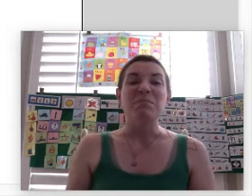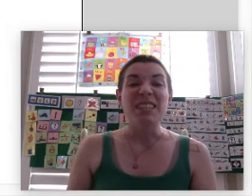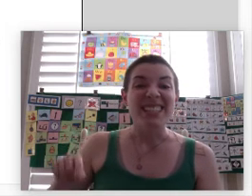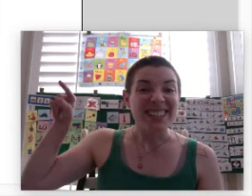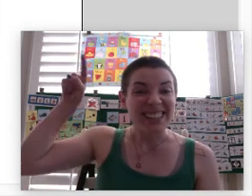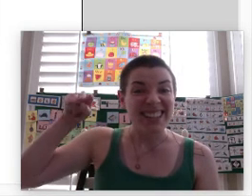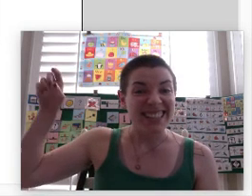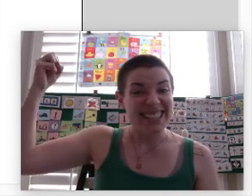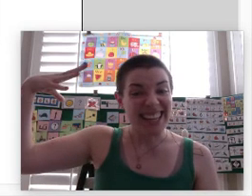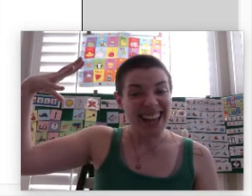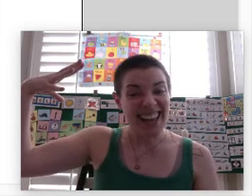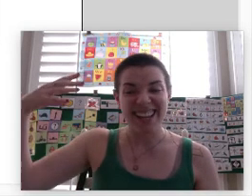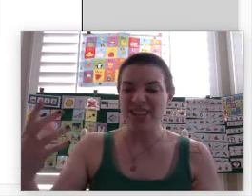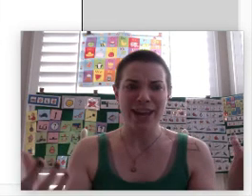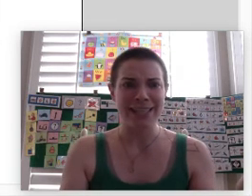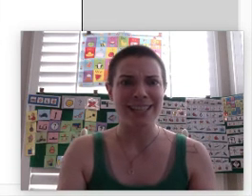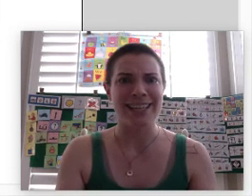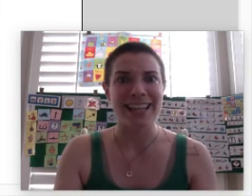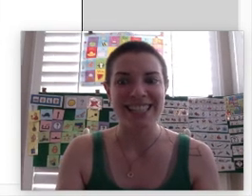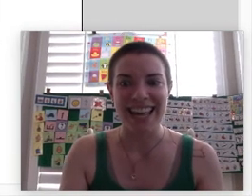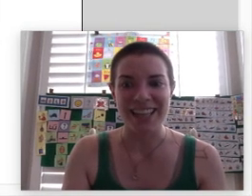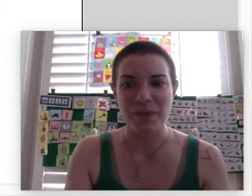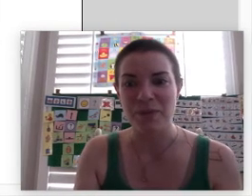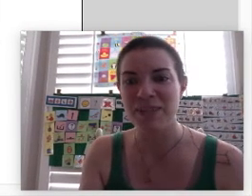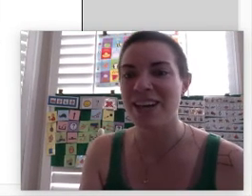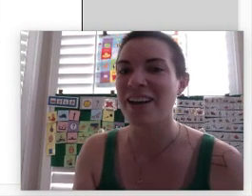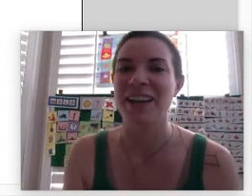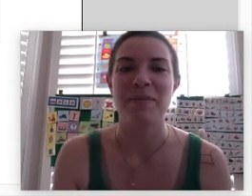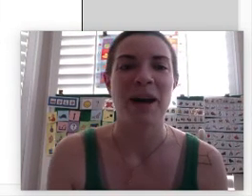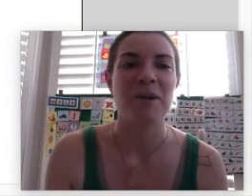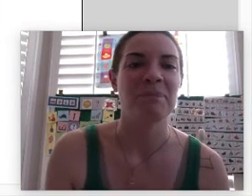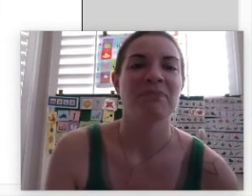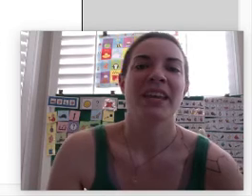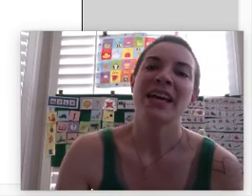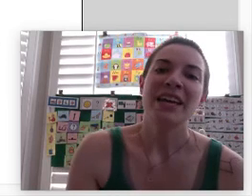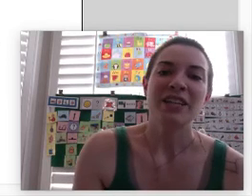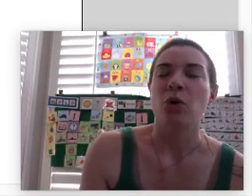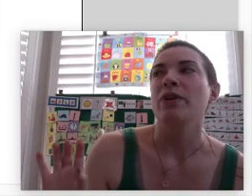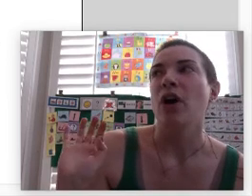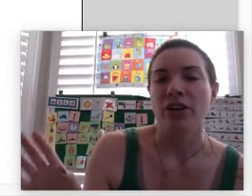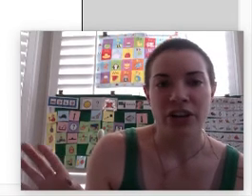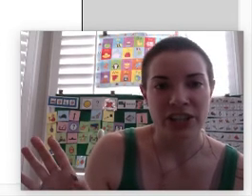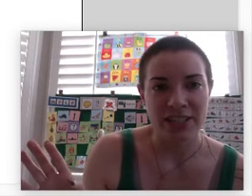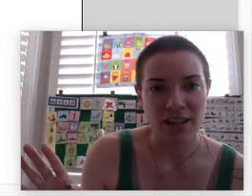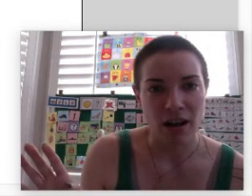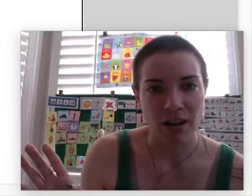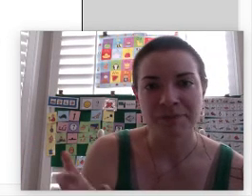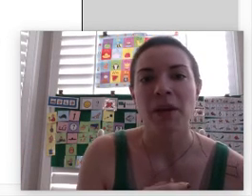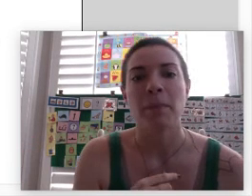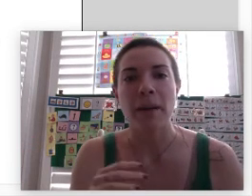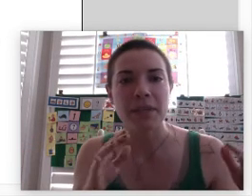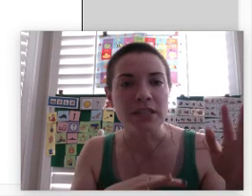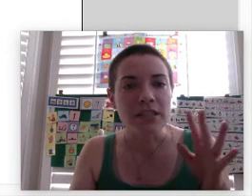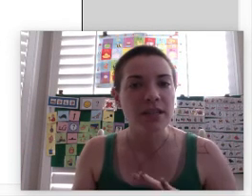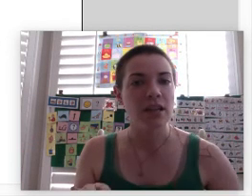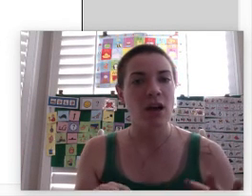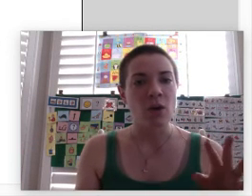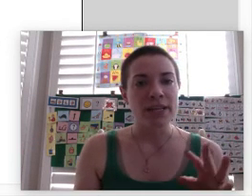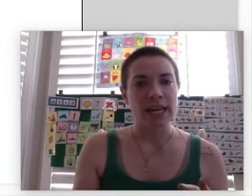is Mr. Sun. You guessed it. That's exactly what we've been talking about. So we've all heard this song, but I'm going